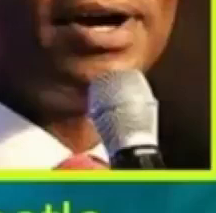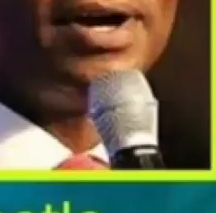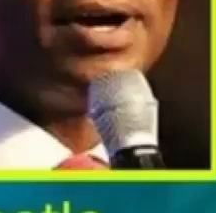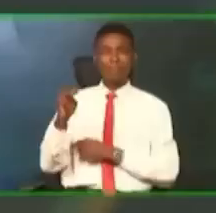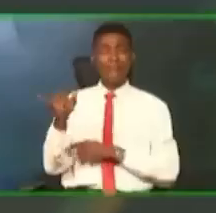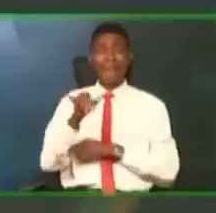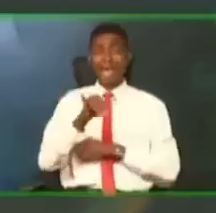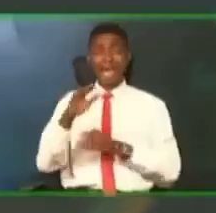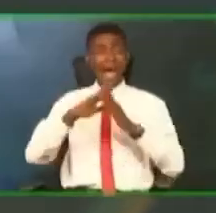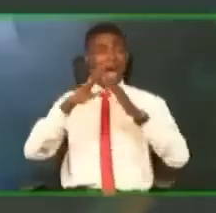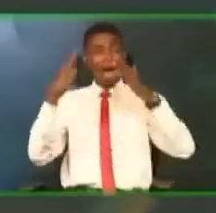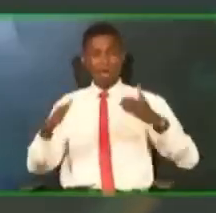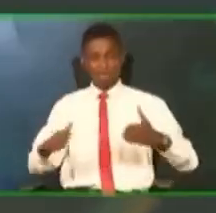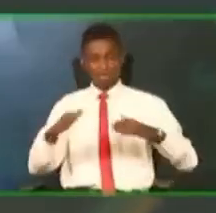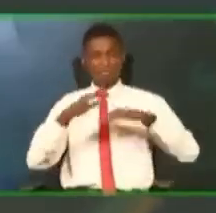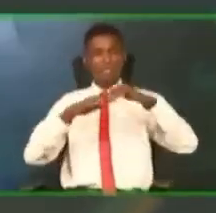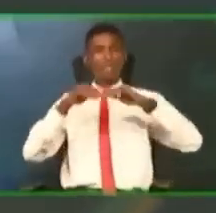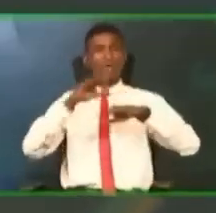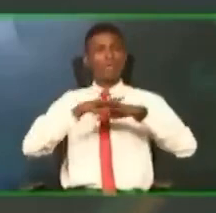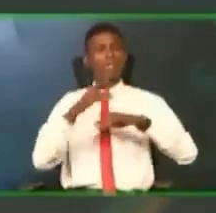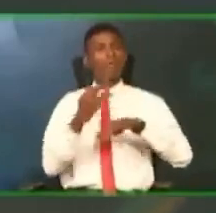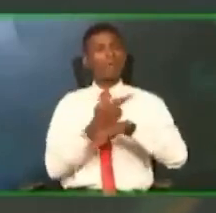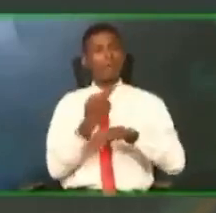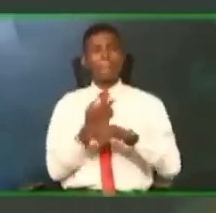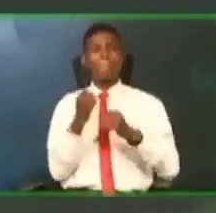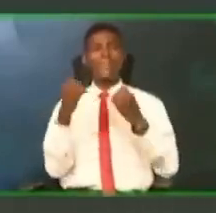them are standing today.